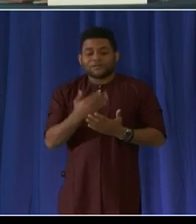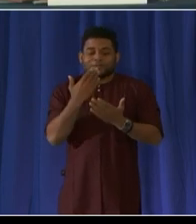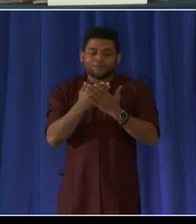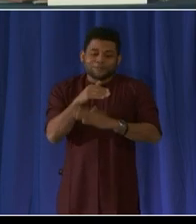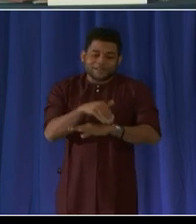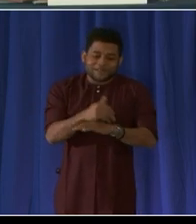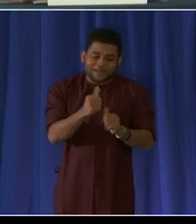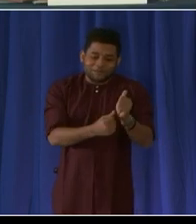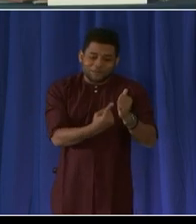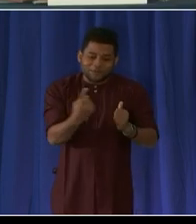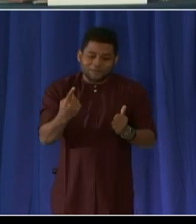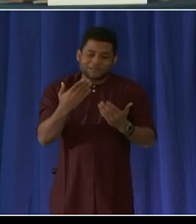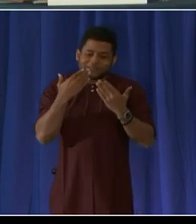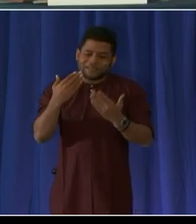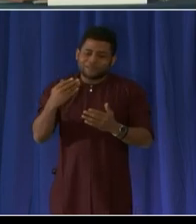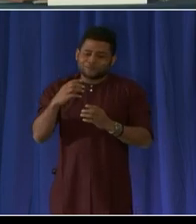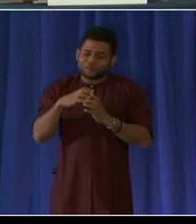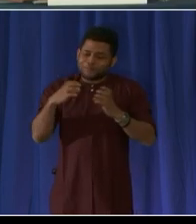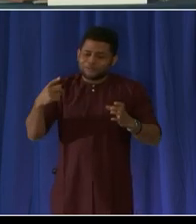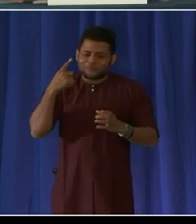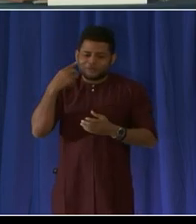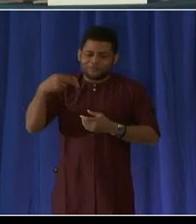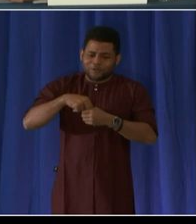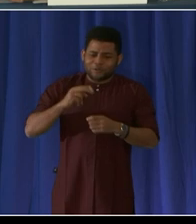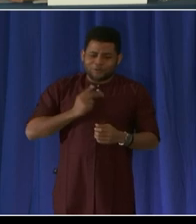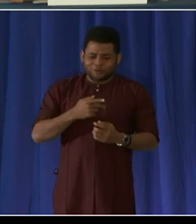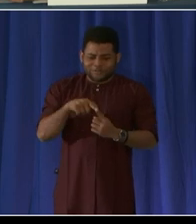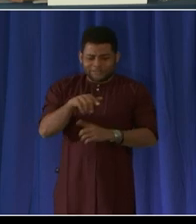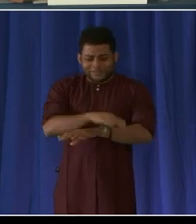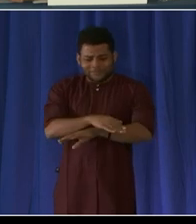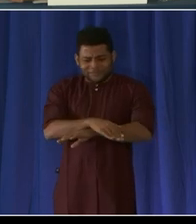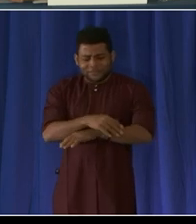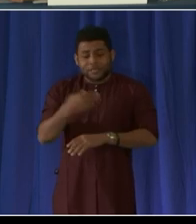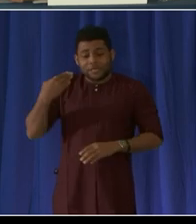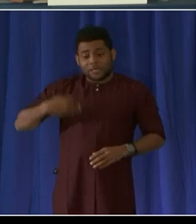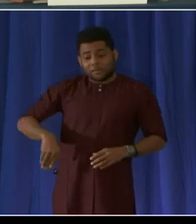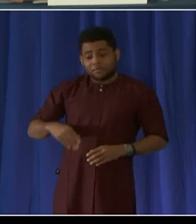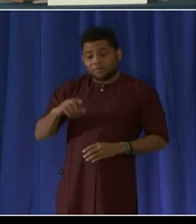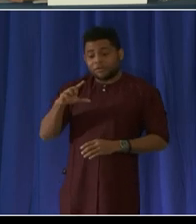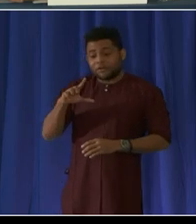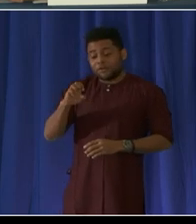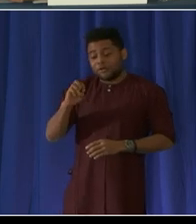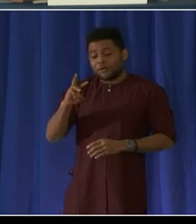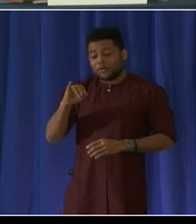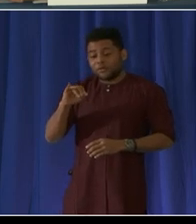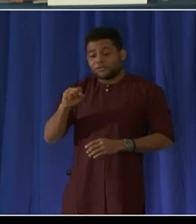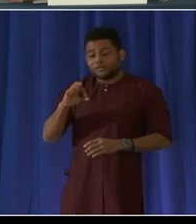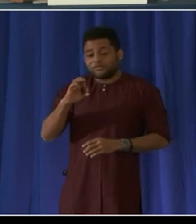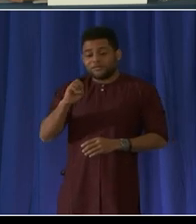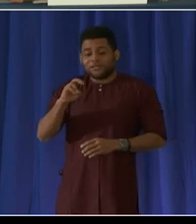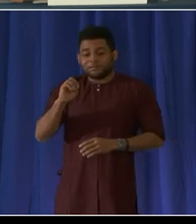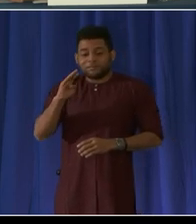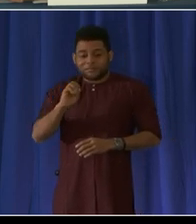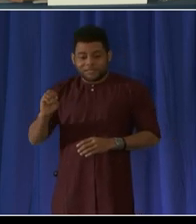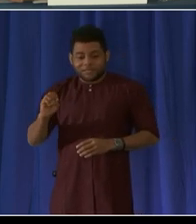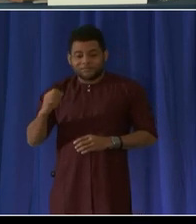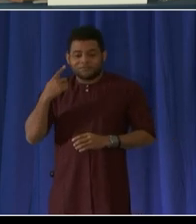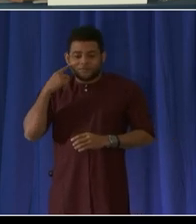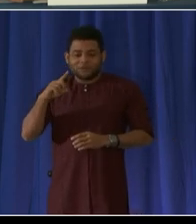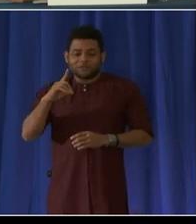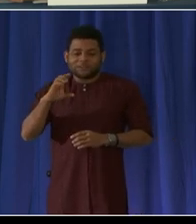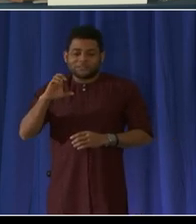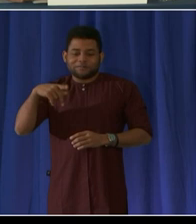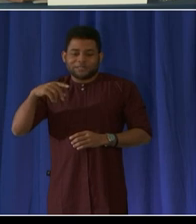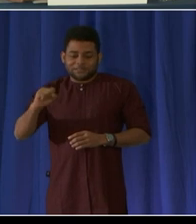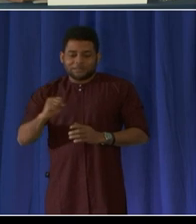Good evening, everyone. Thank you for joining us this evening. I am Louis Farabee, Chancellor for DC Public Schools, and we're excited you joined us